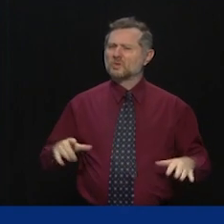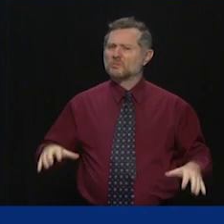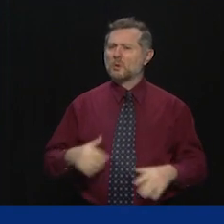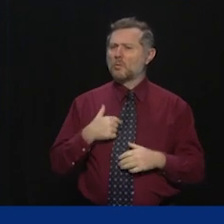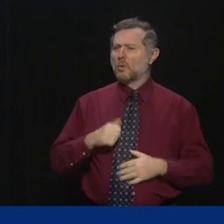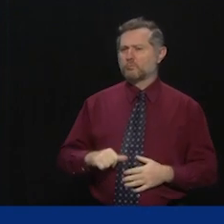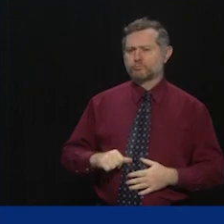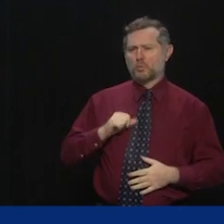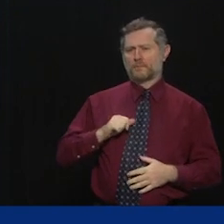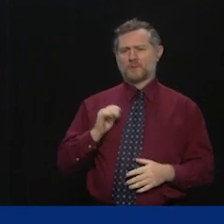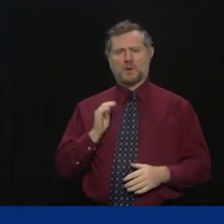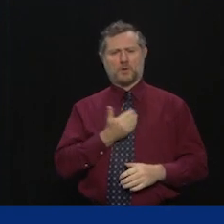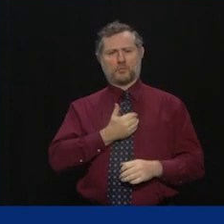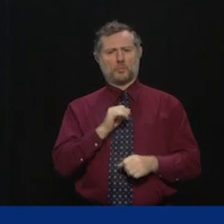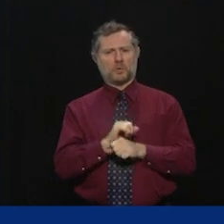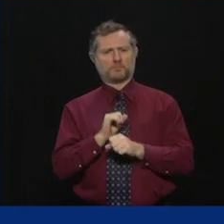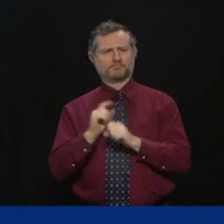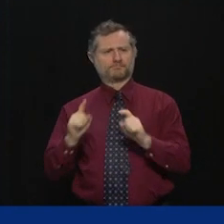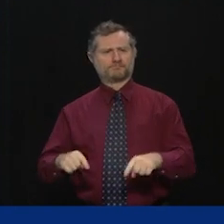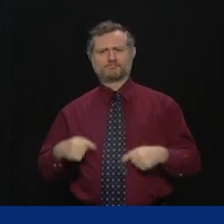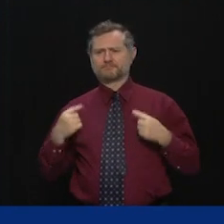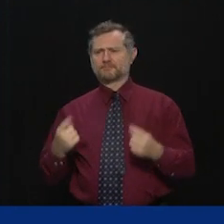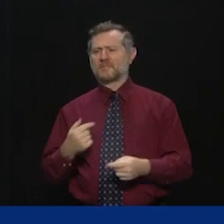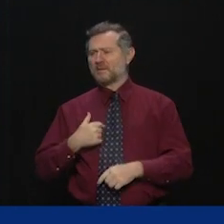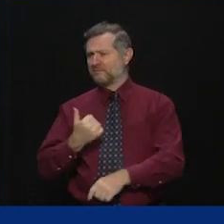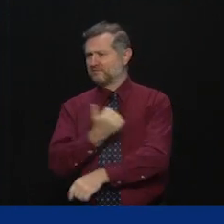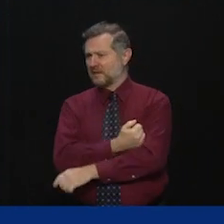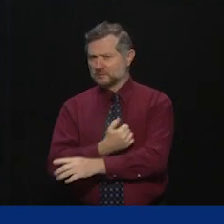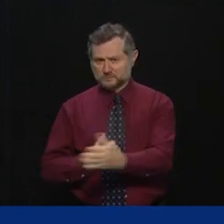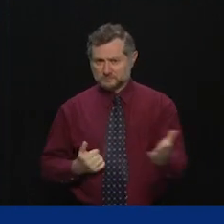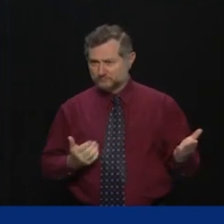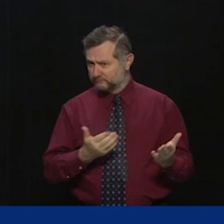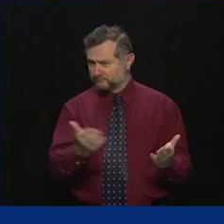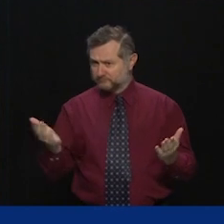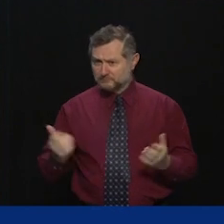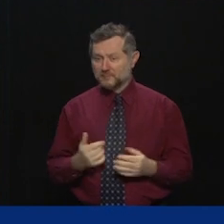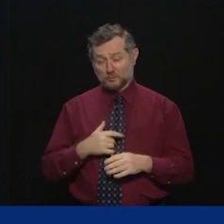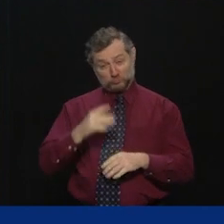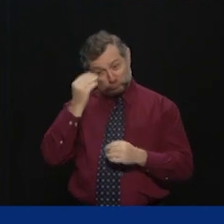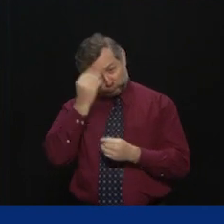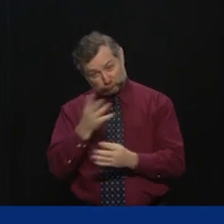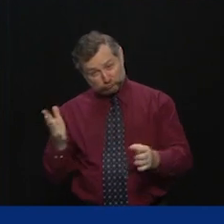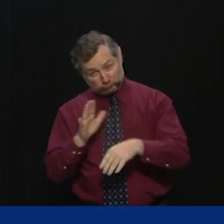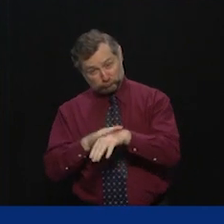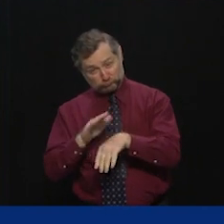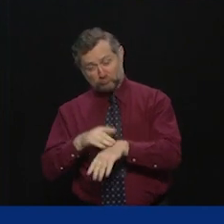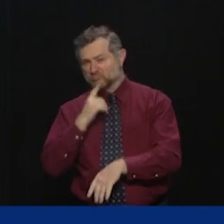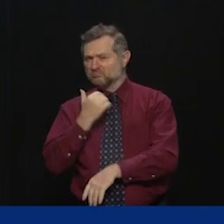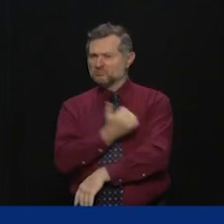that we've made with vaccination, because vaccines, ladies and gentlemen, are